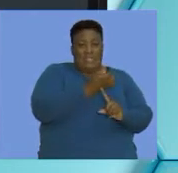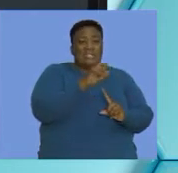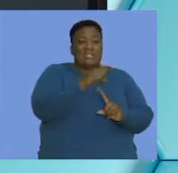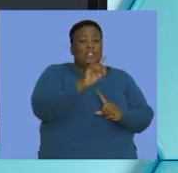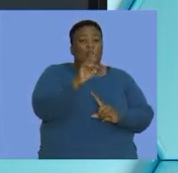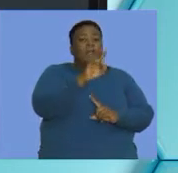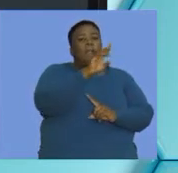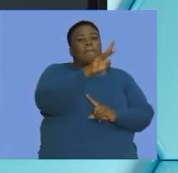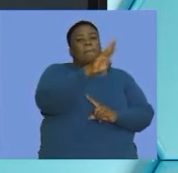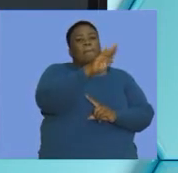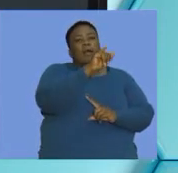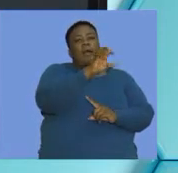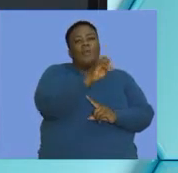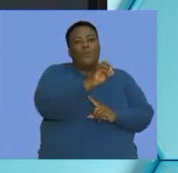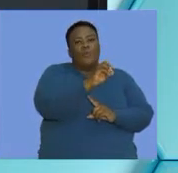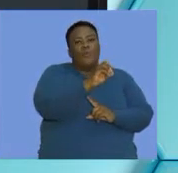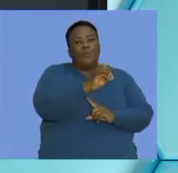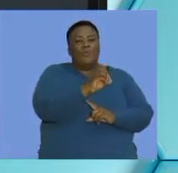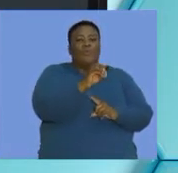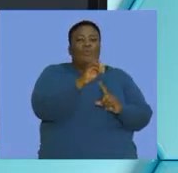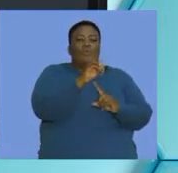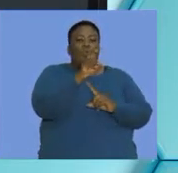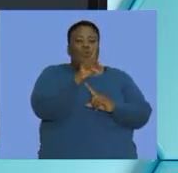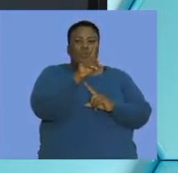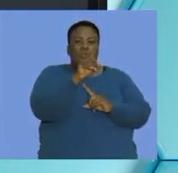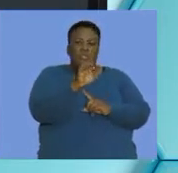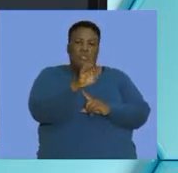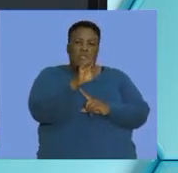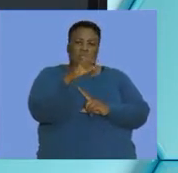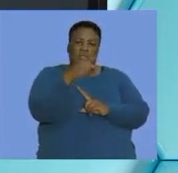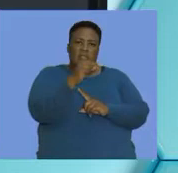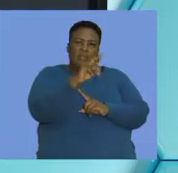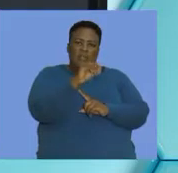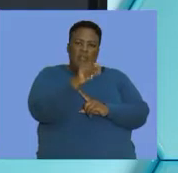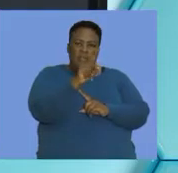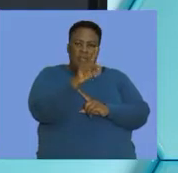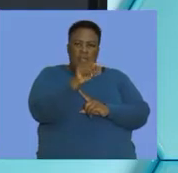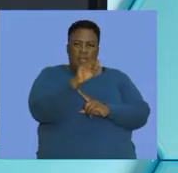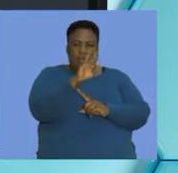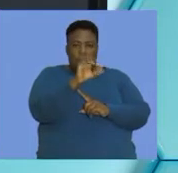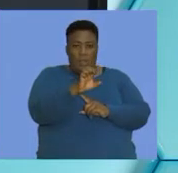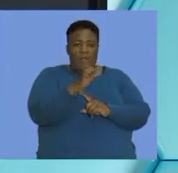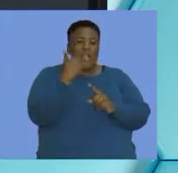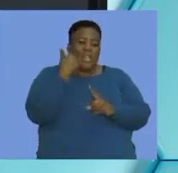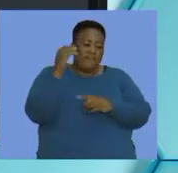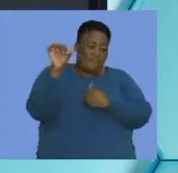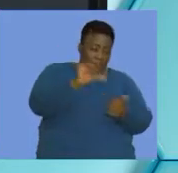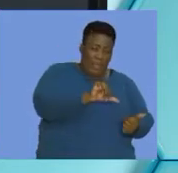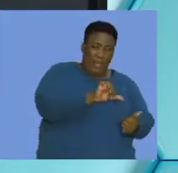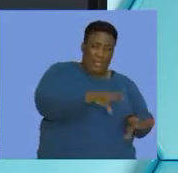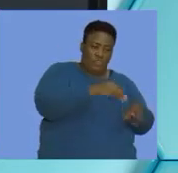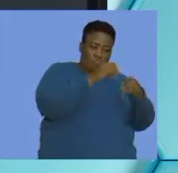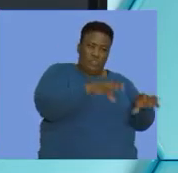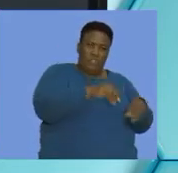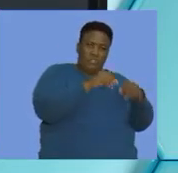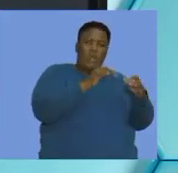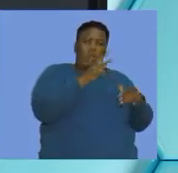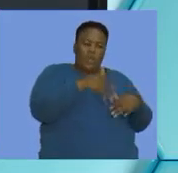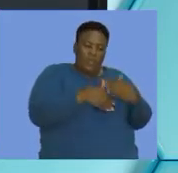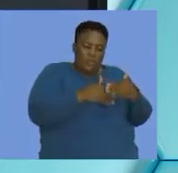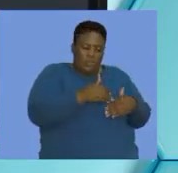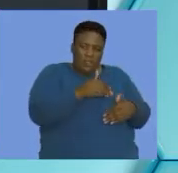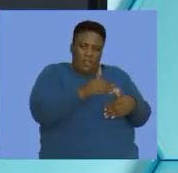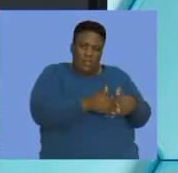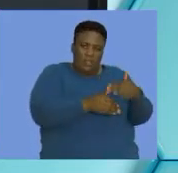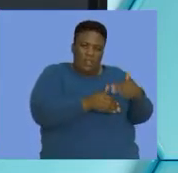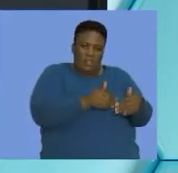as biodegradable, in the sense that if you place these into the soil, they will undergo a gradual process